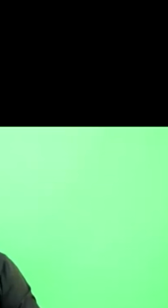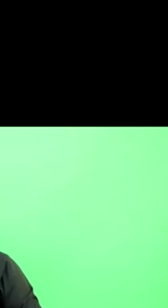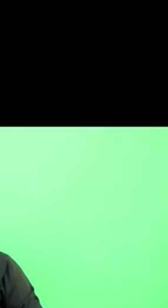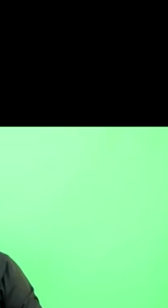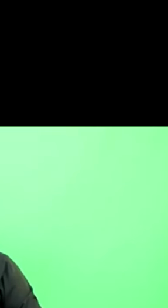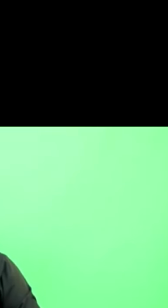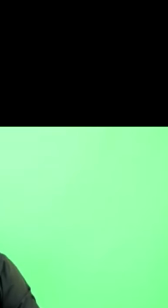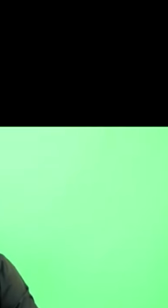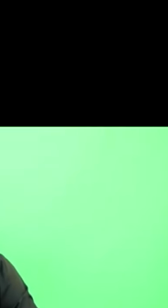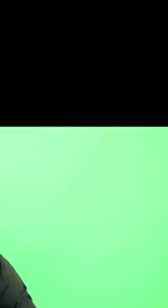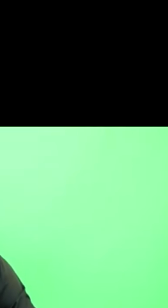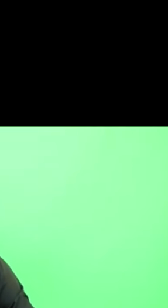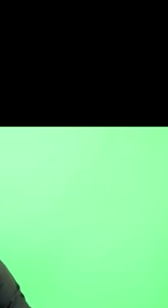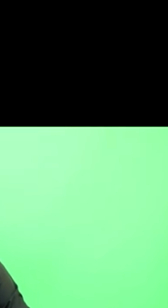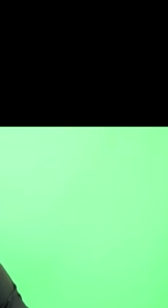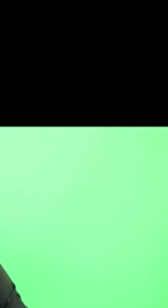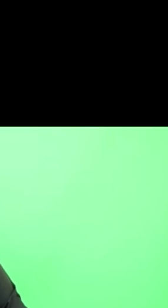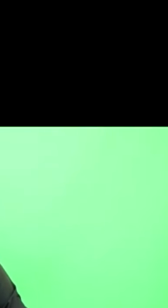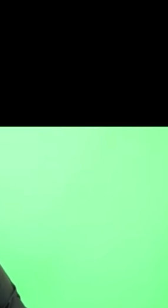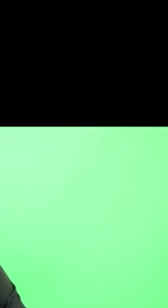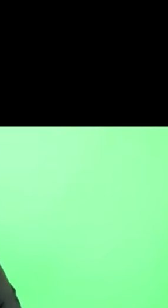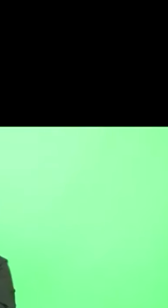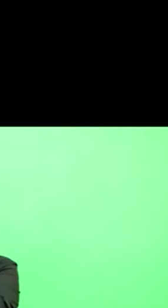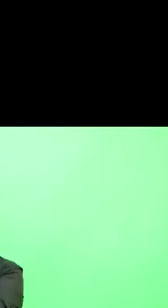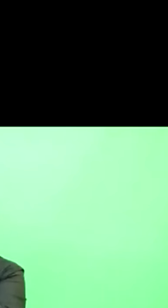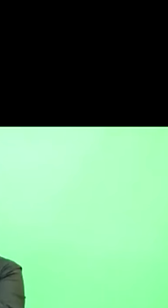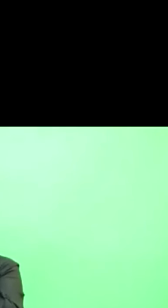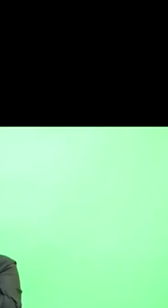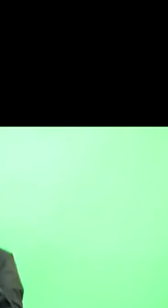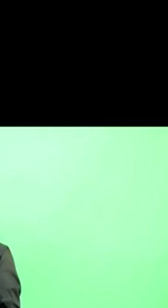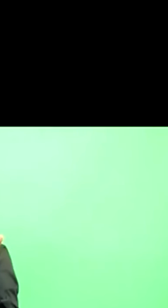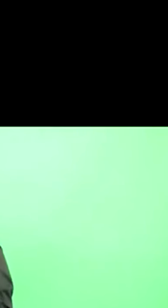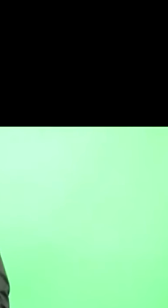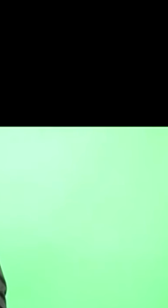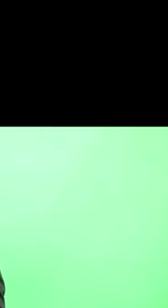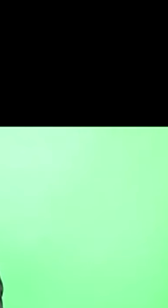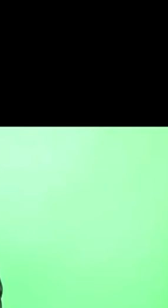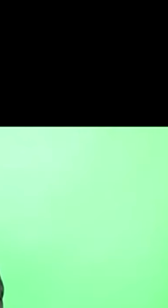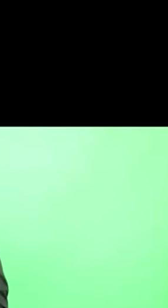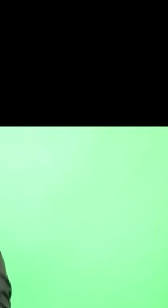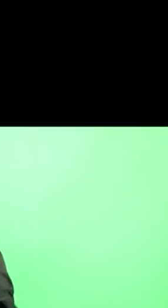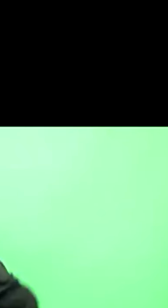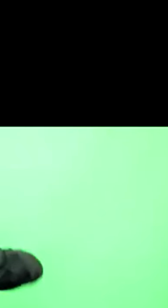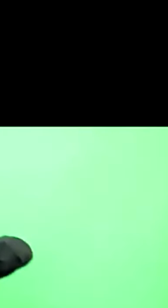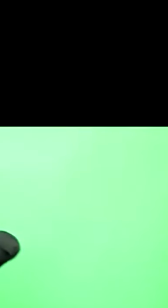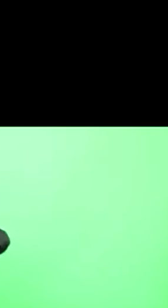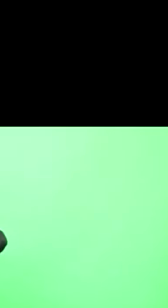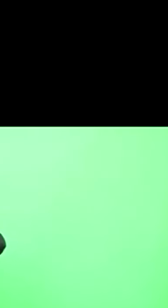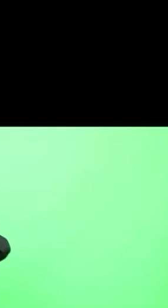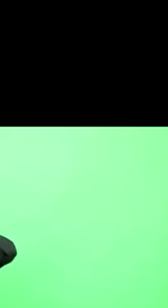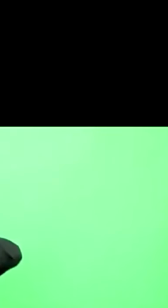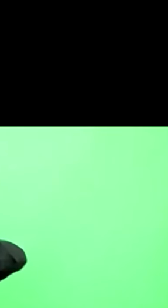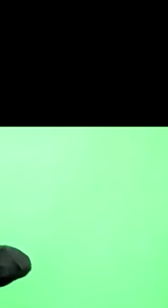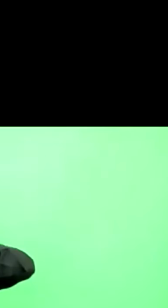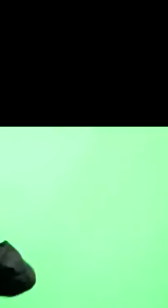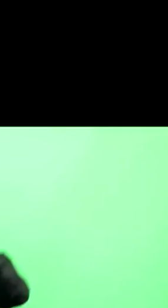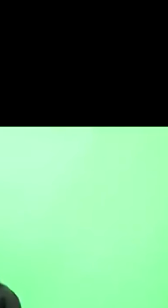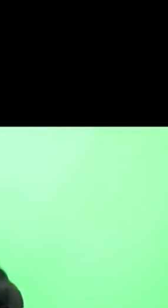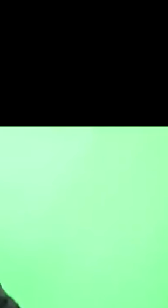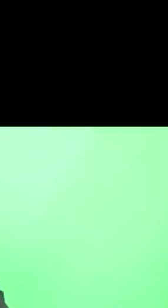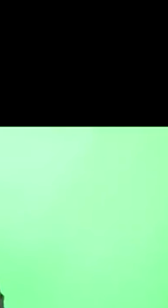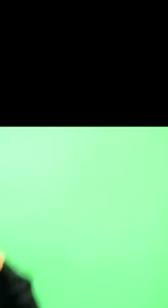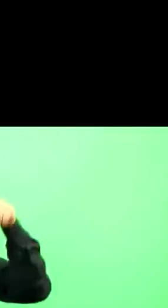Hospitals Initiative, and now the Smart Hospitals Initiative, that is safe and green, are actually the way